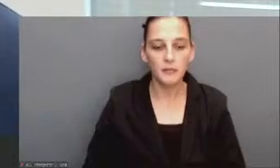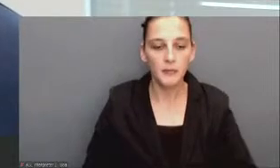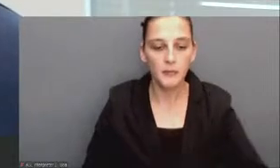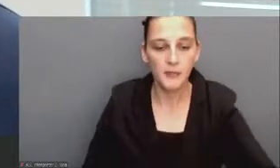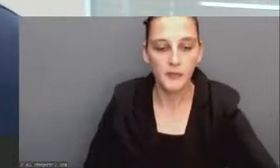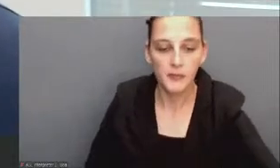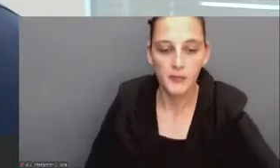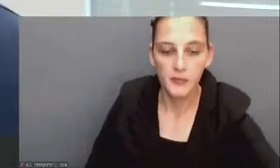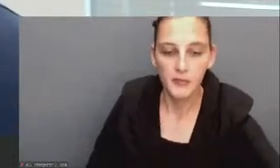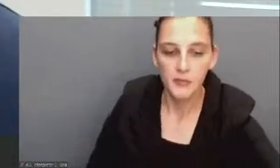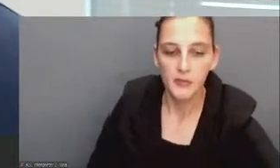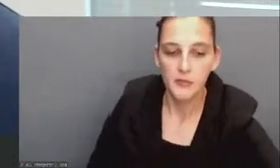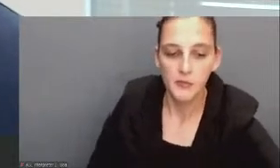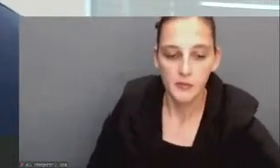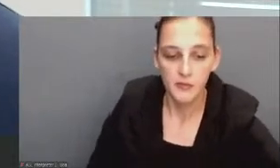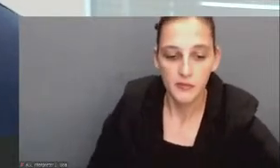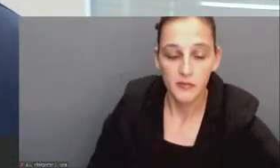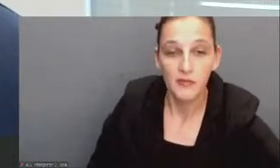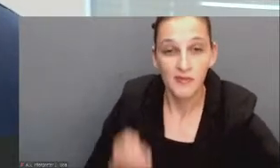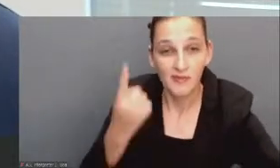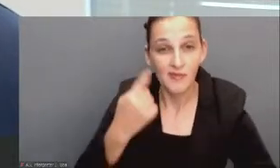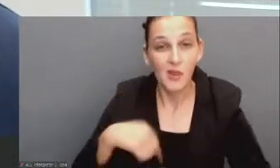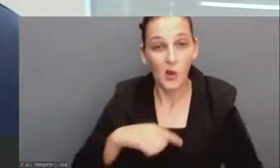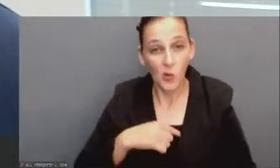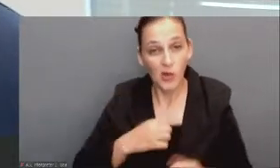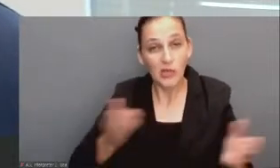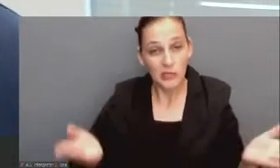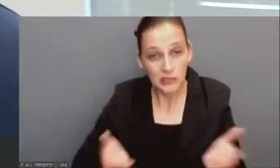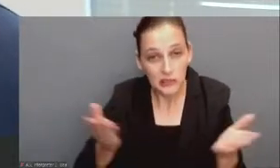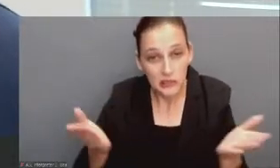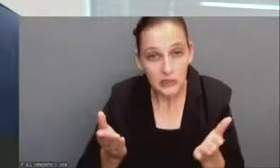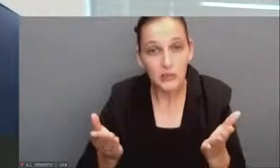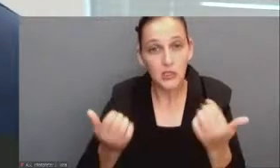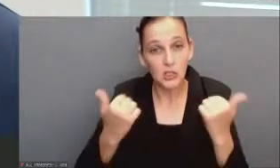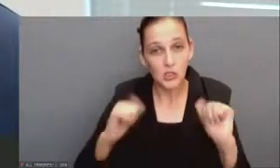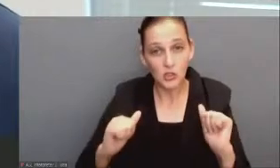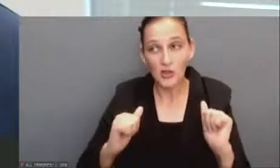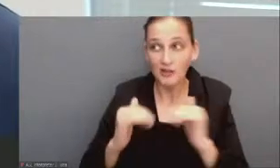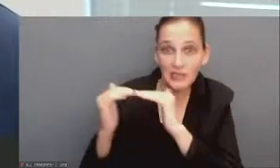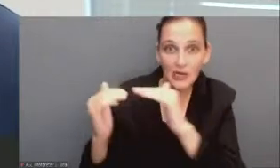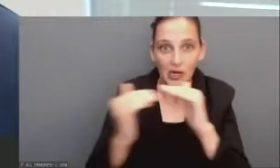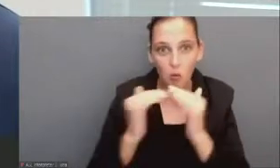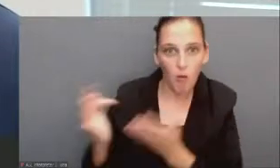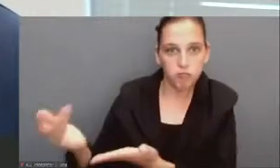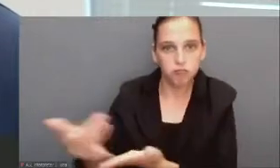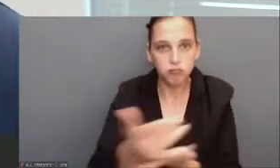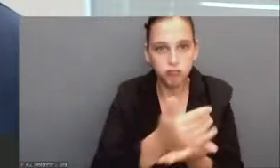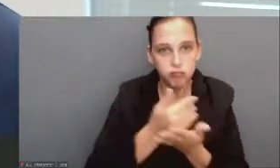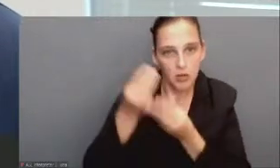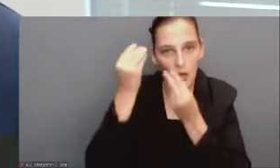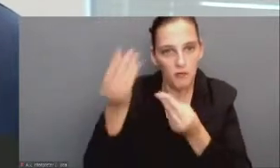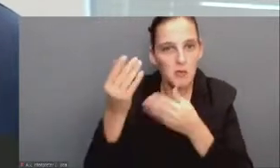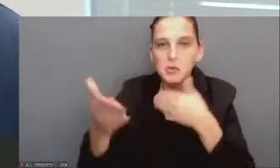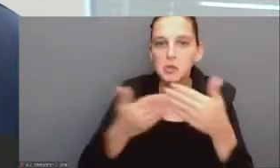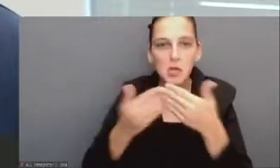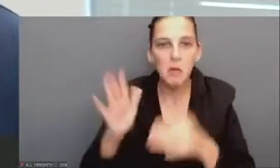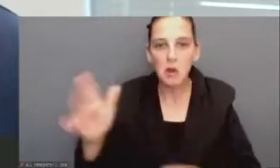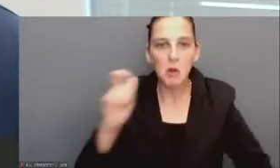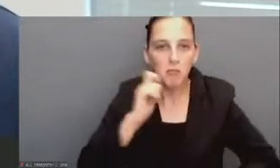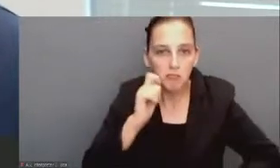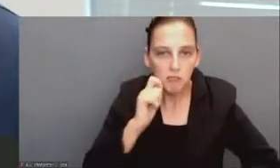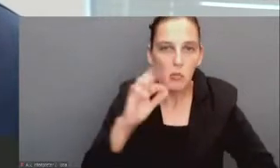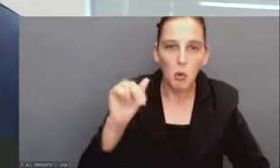in encouraging the collection of patient demographic data in a culturally linguistic and linguistically sensitive and